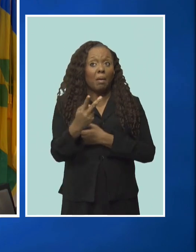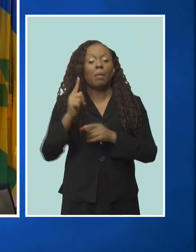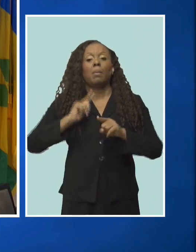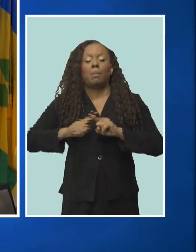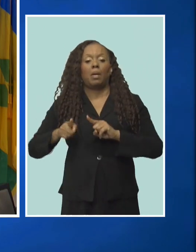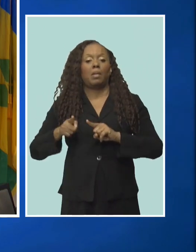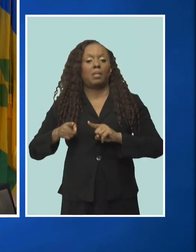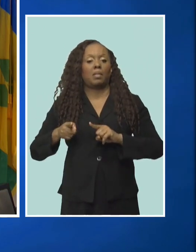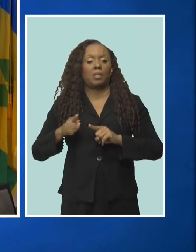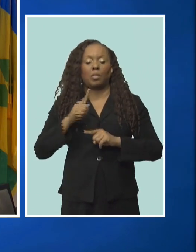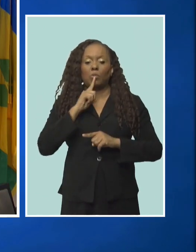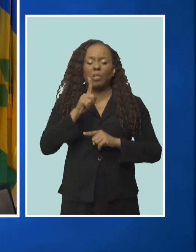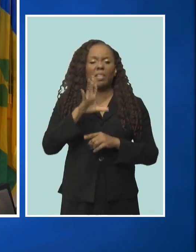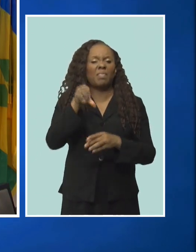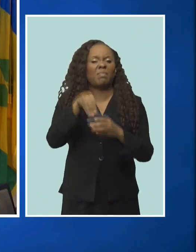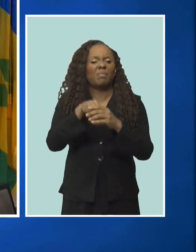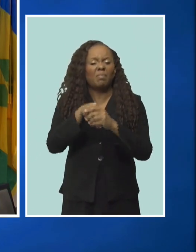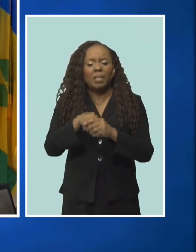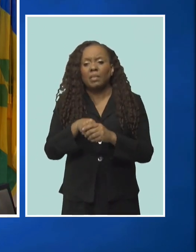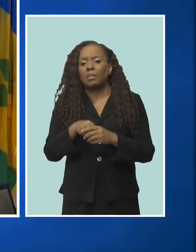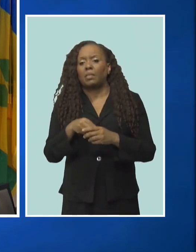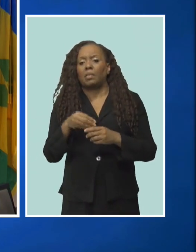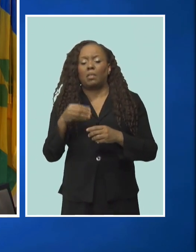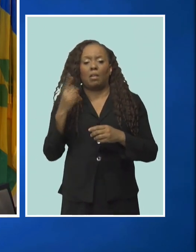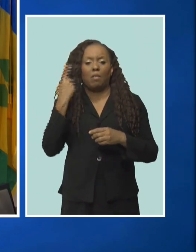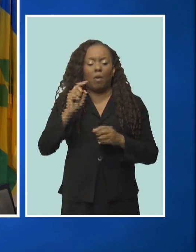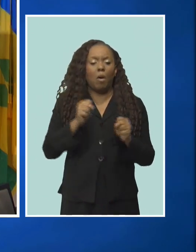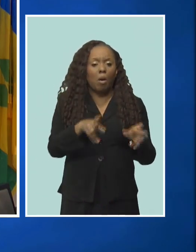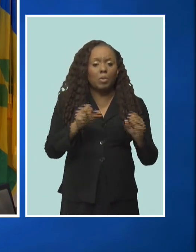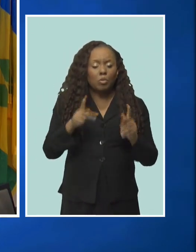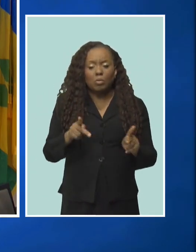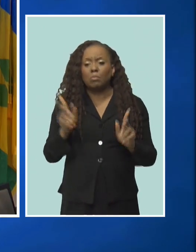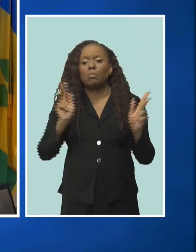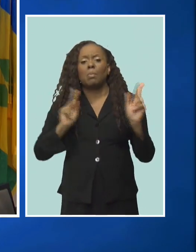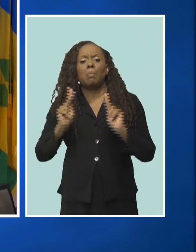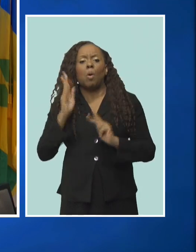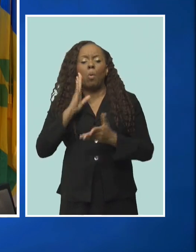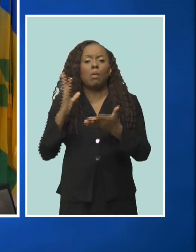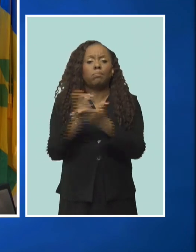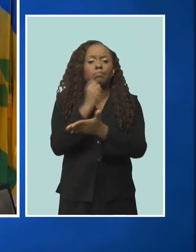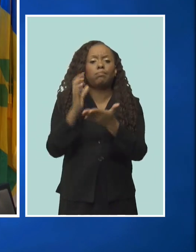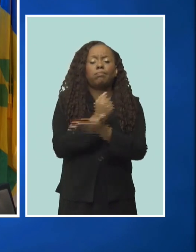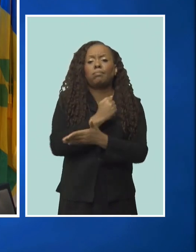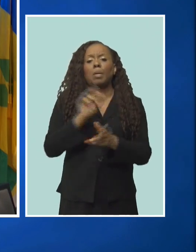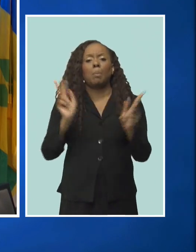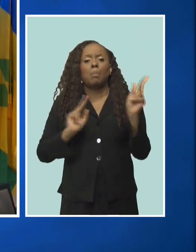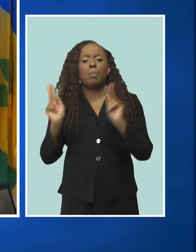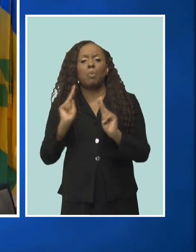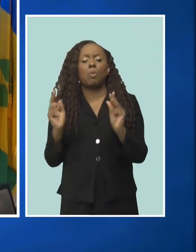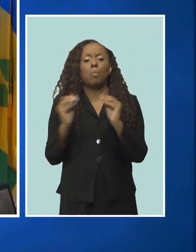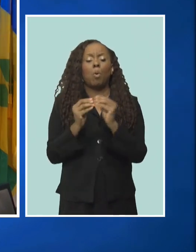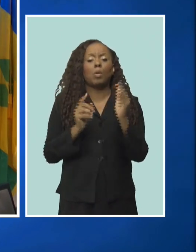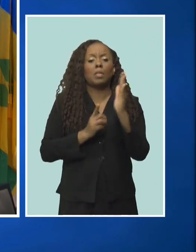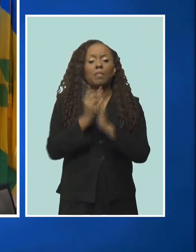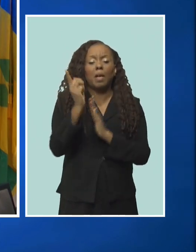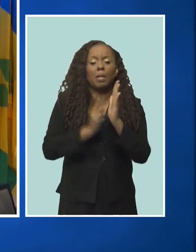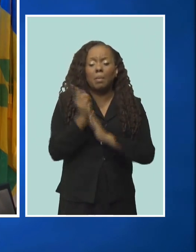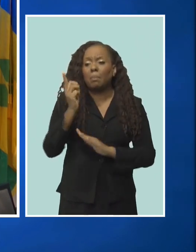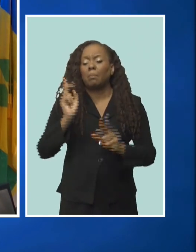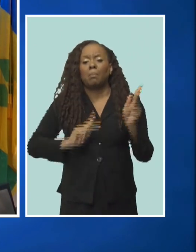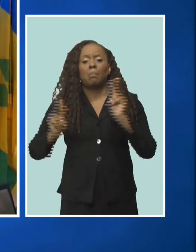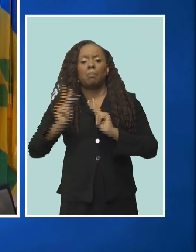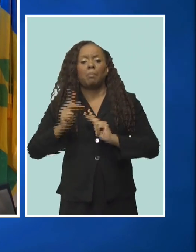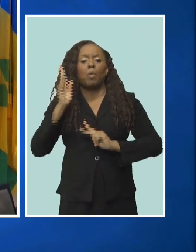sector. It's an investment in space and opportunities for people to be able to grow their craft. And I think that